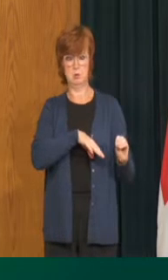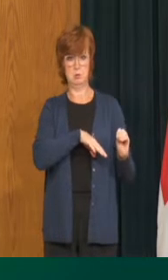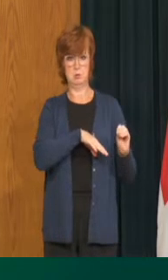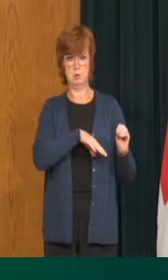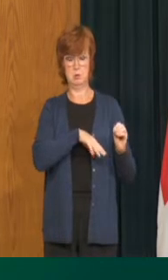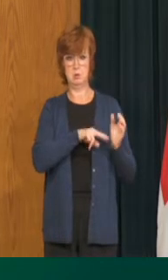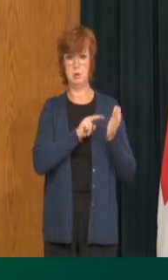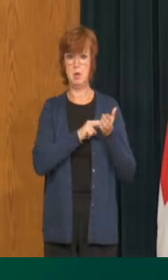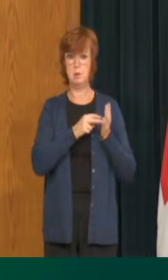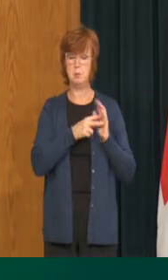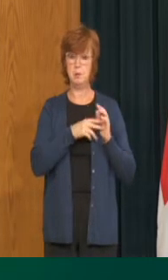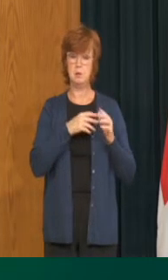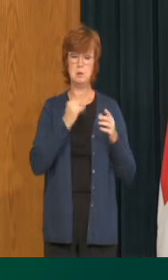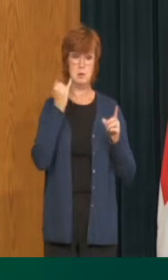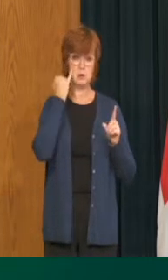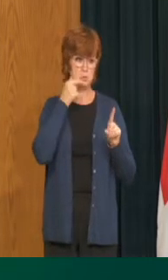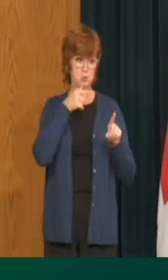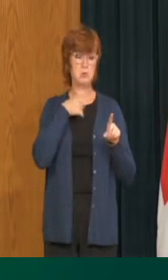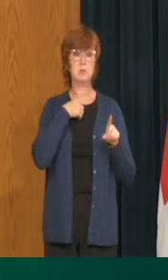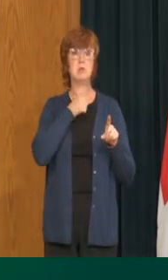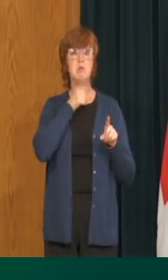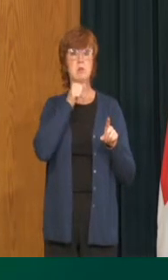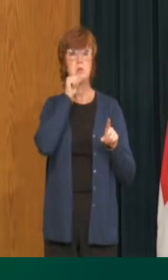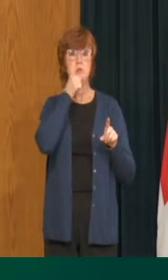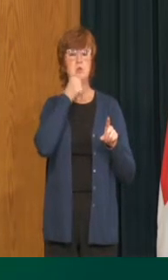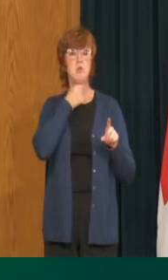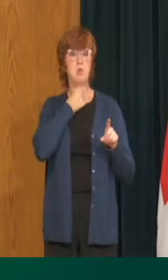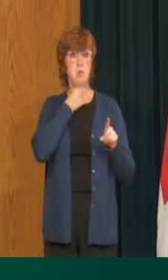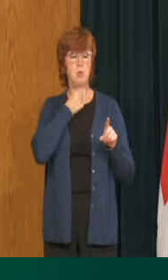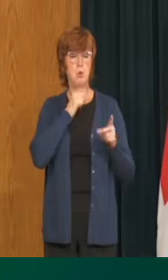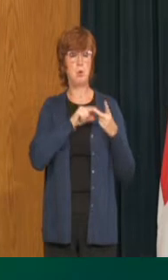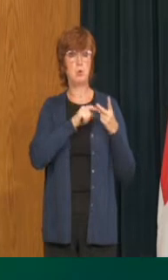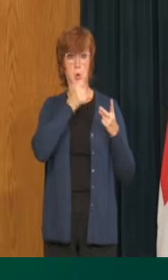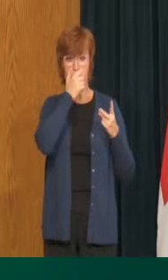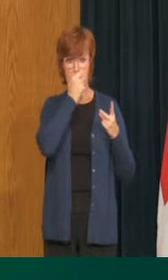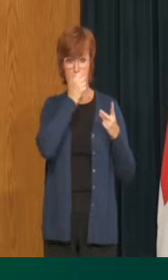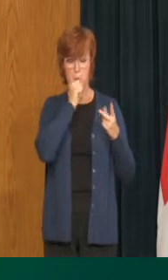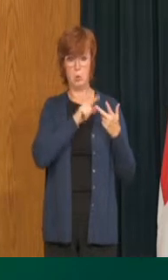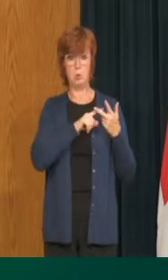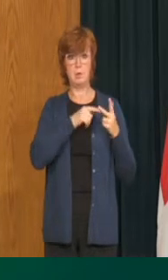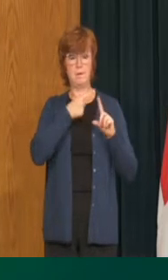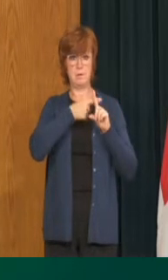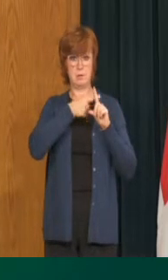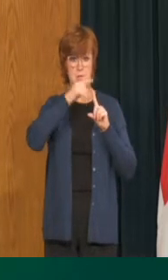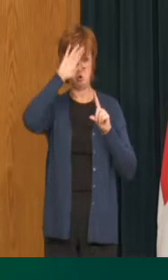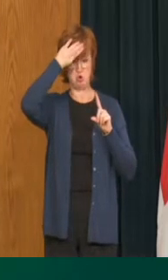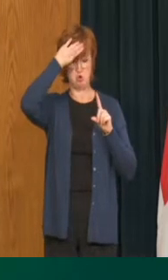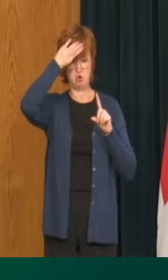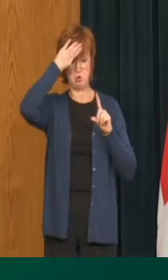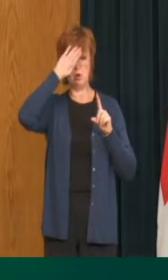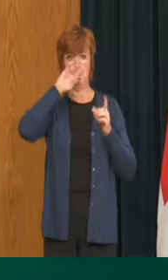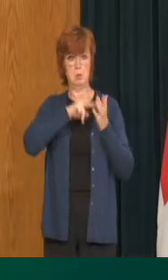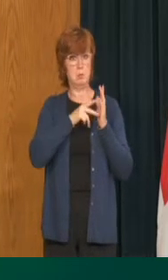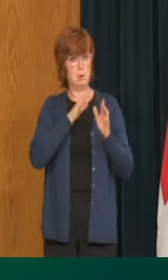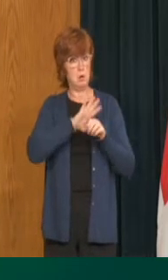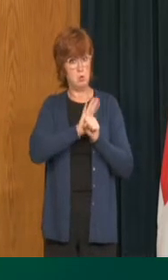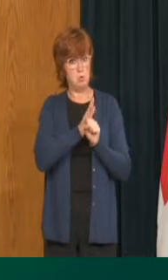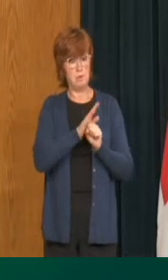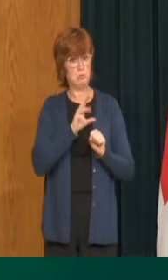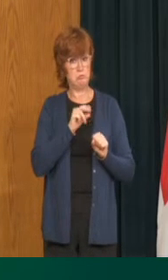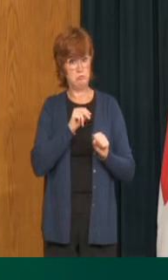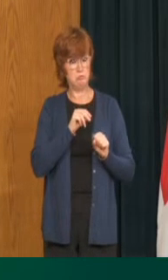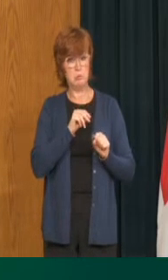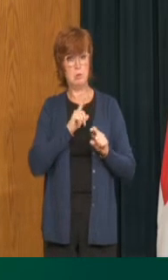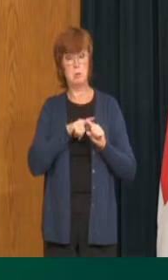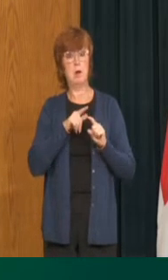or cold or a fever, it's very unlikely to be COVID. It's more likely to be another respiratory infection. But having said that, this is the year where